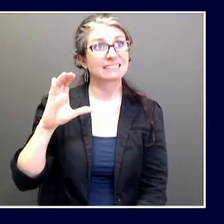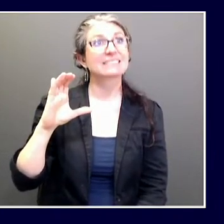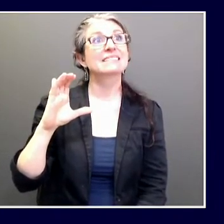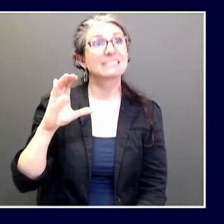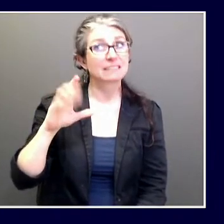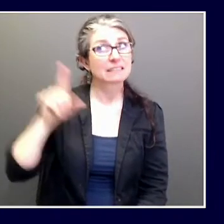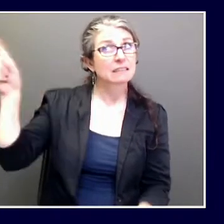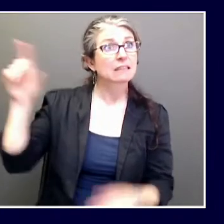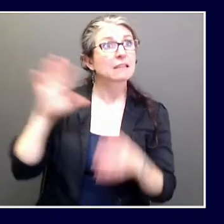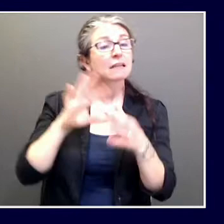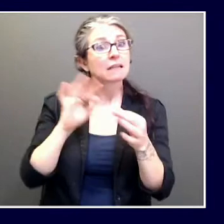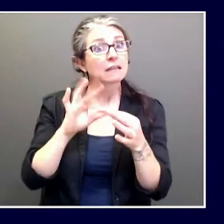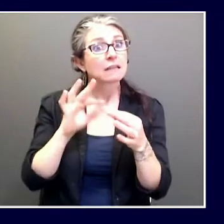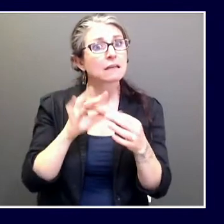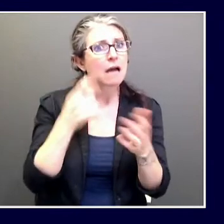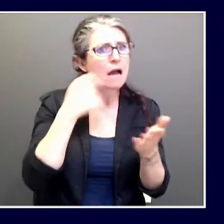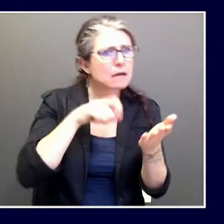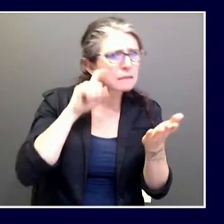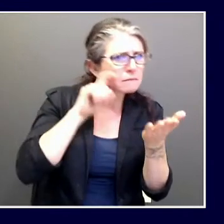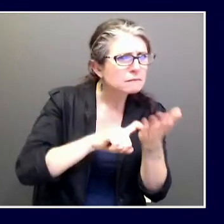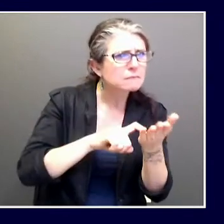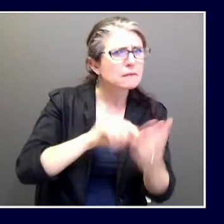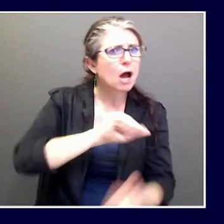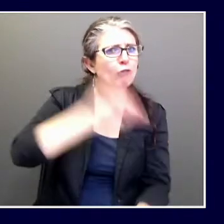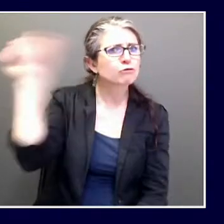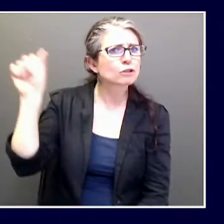I suspect we are. We can get you a list, Brian.